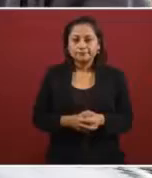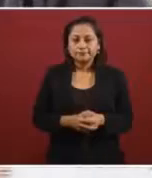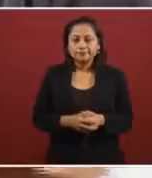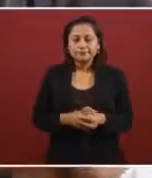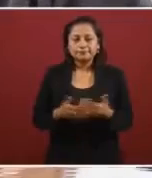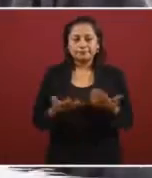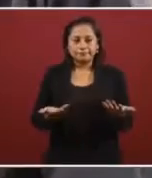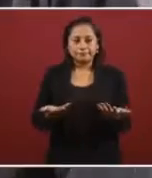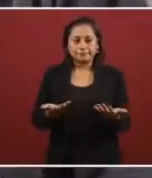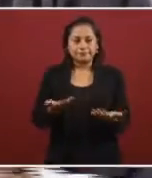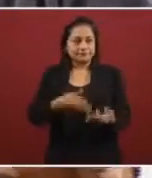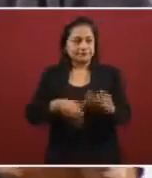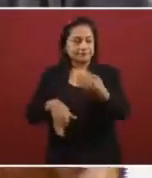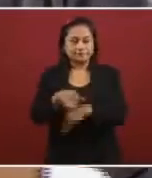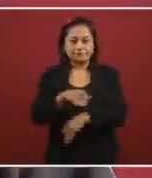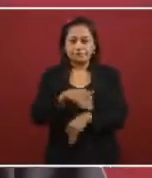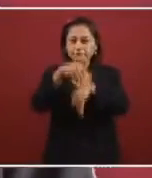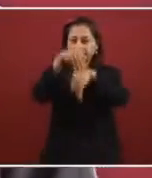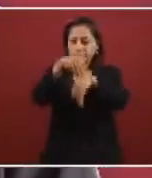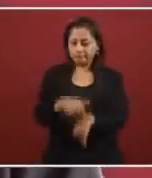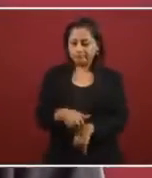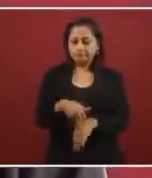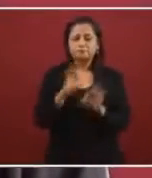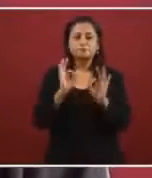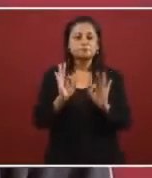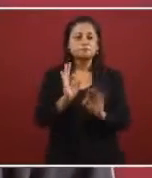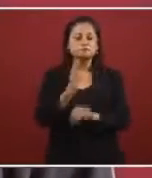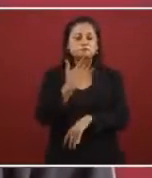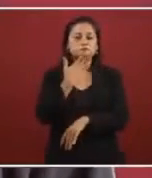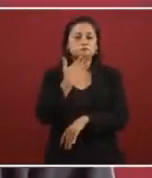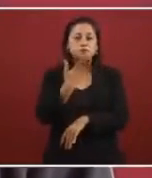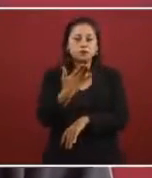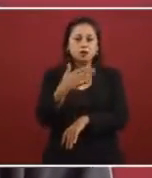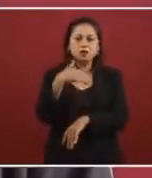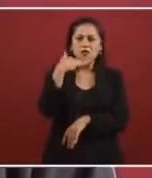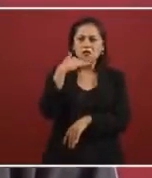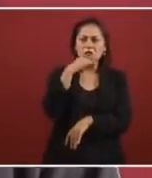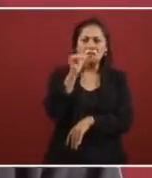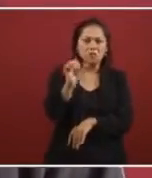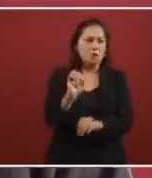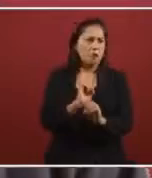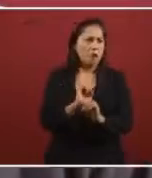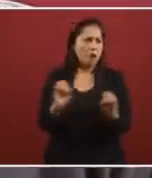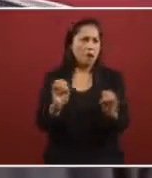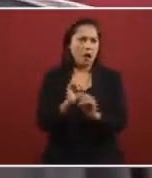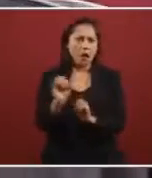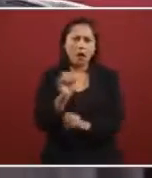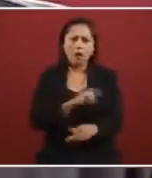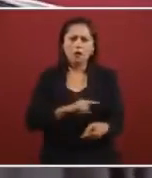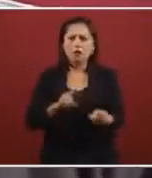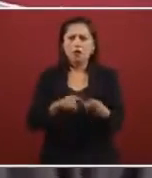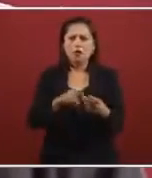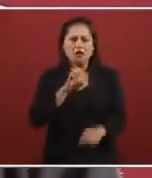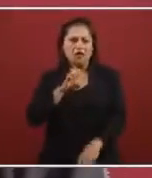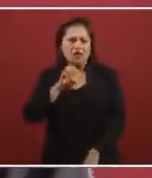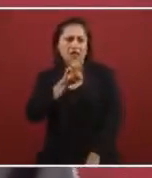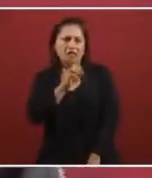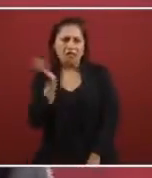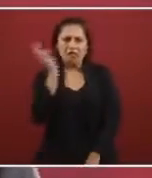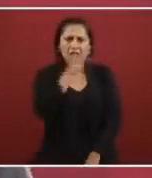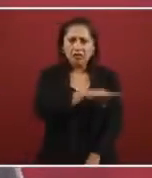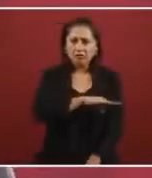If we behave well, and if we are not corrupt, defraudamos, if we don't